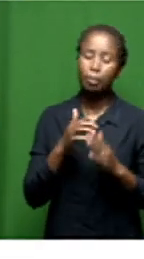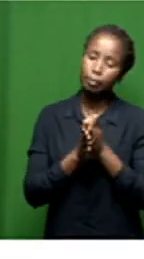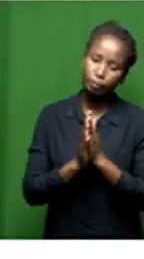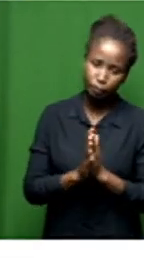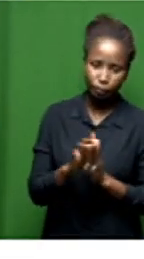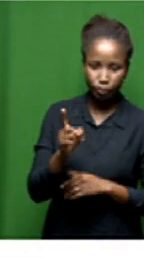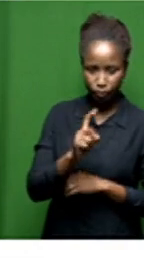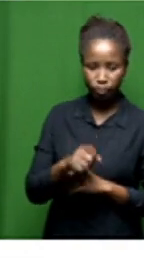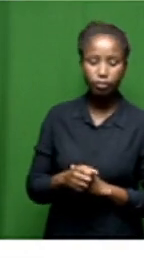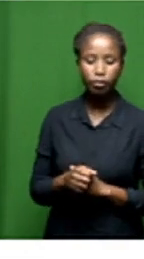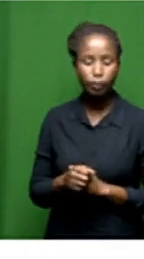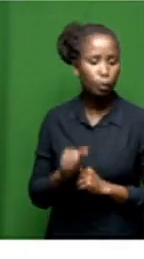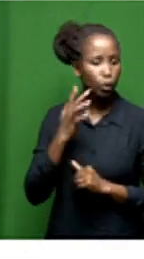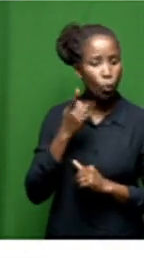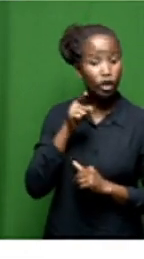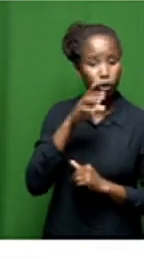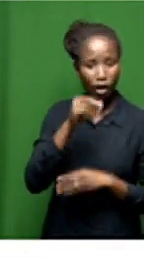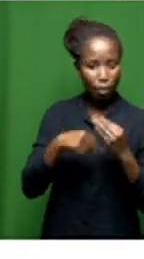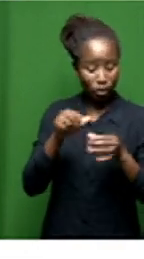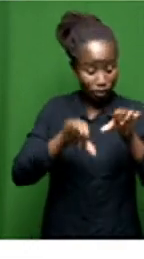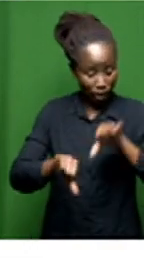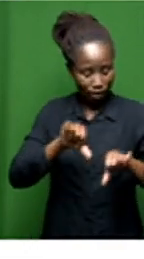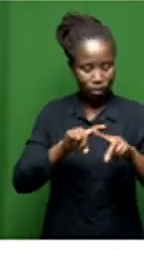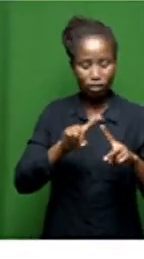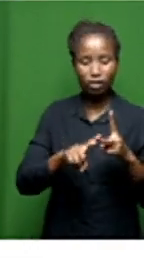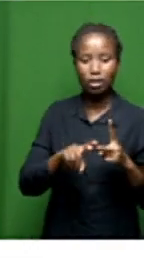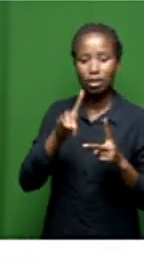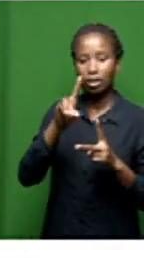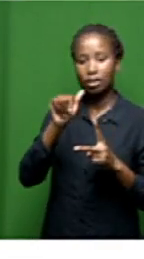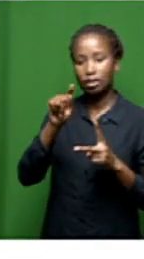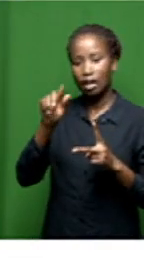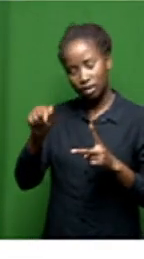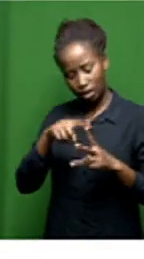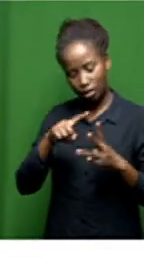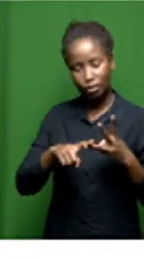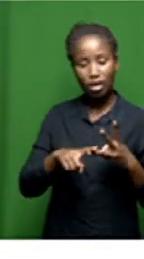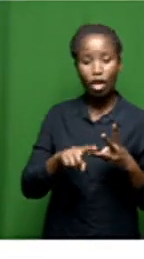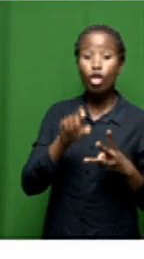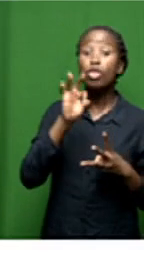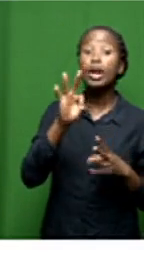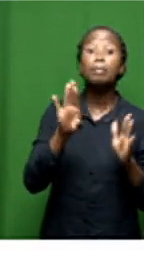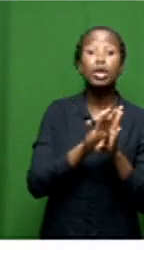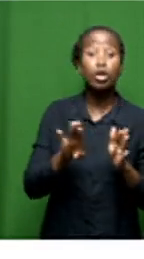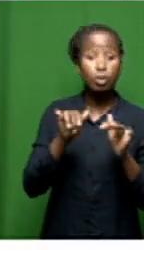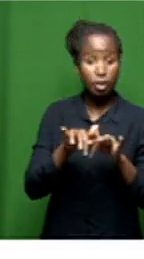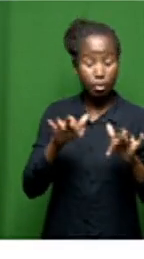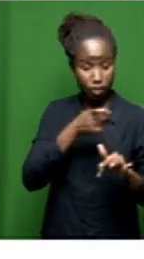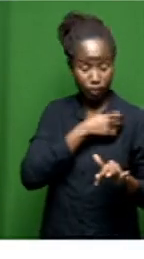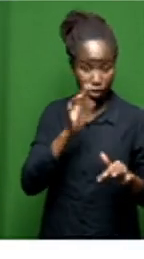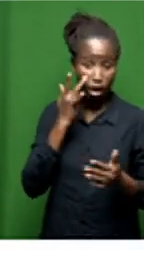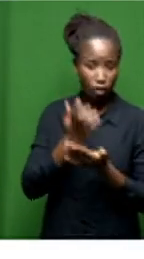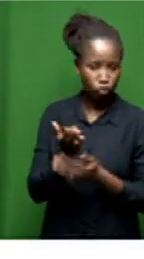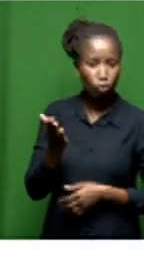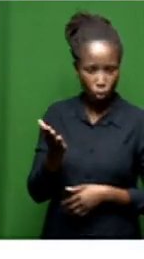peer-to-peer is, when you're talking about science, when you're talking about data, and when you're talking about 3 billion people evidence, then there is some meaning